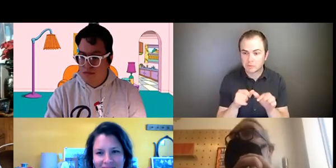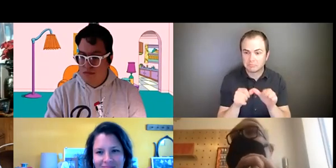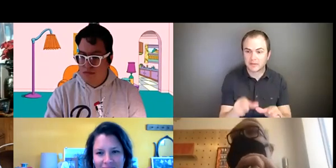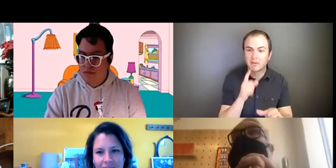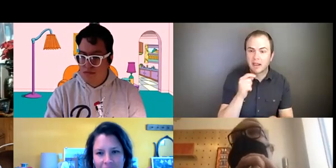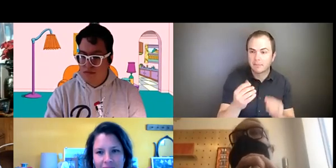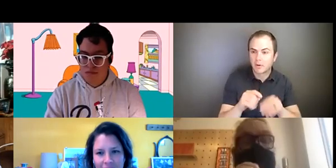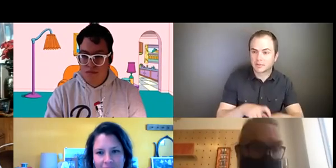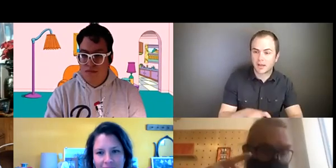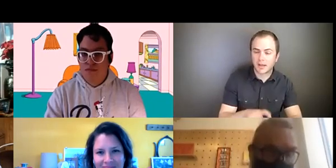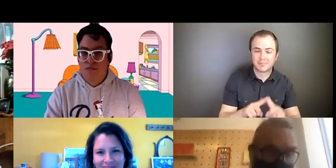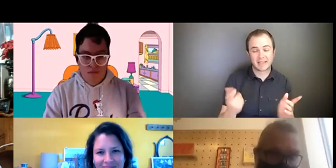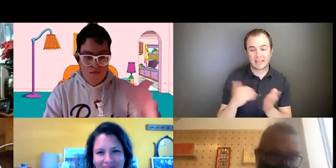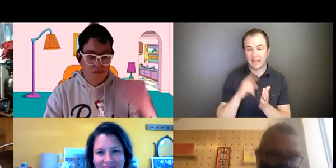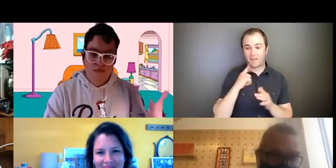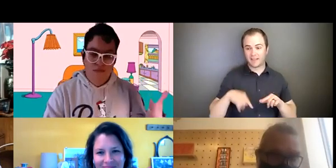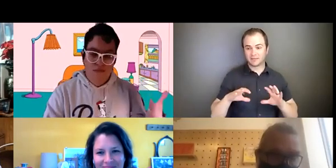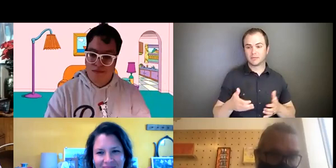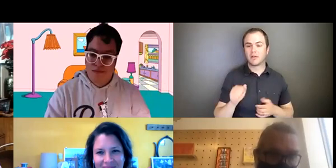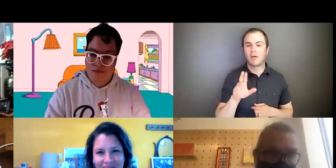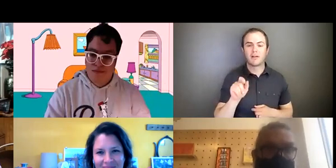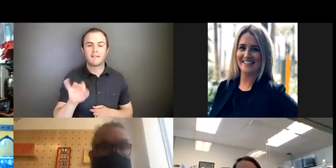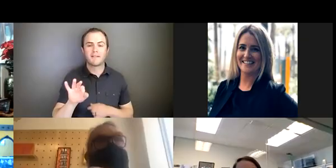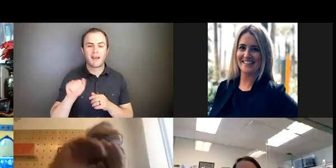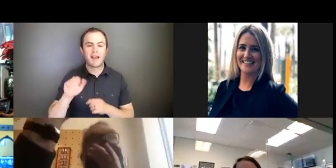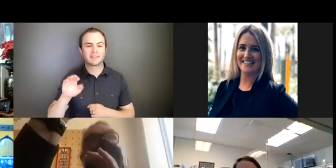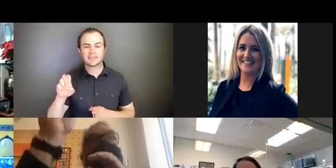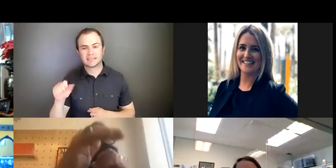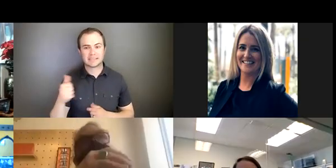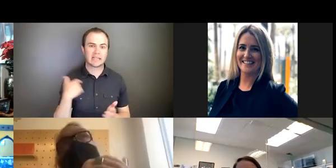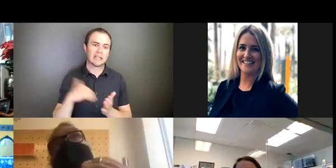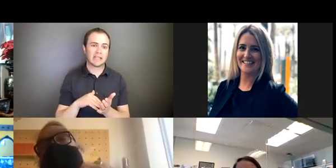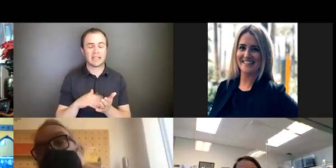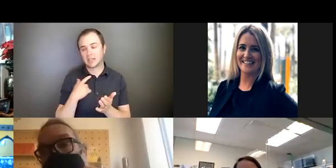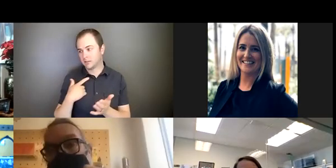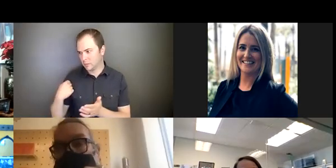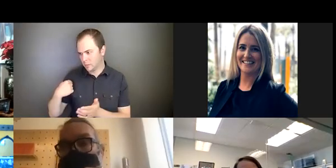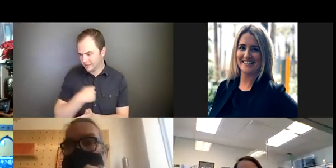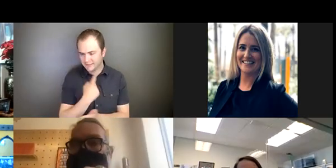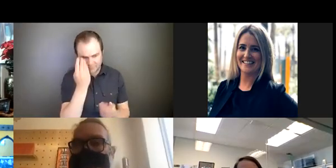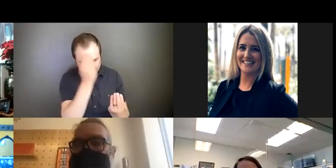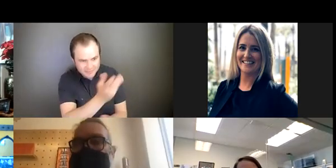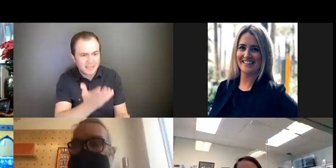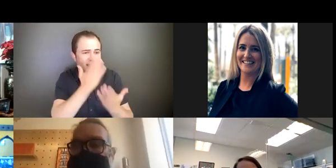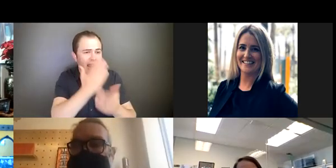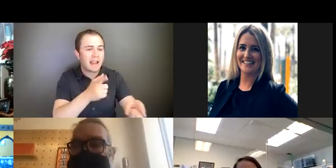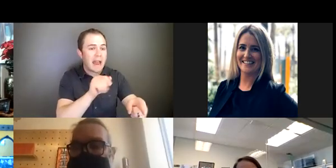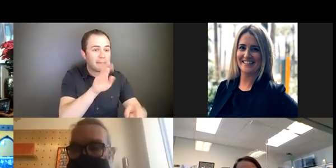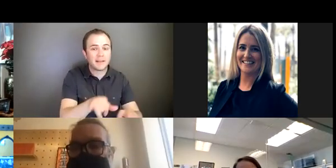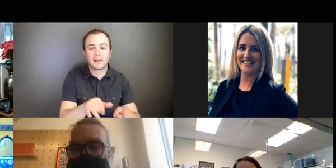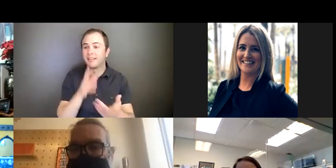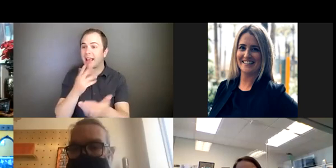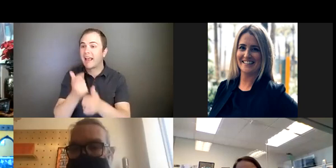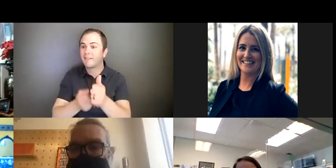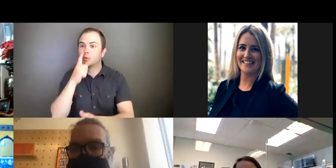of everyone at Art of Access, I just want to extend a huge thank you to you, Amy, and to everyone who is here today. Have an awesome rest